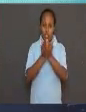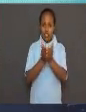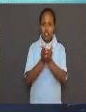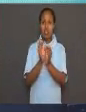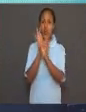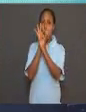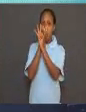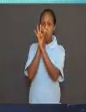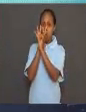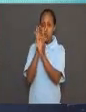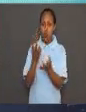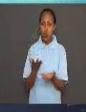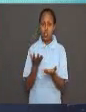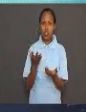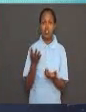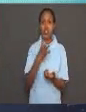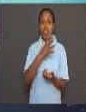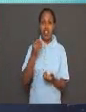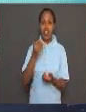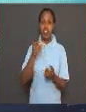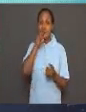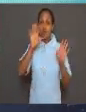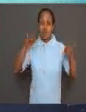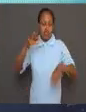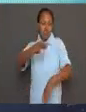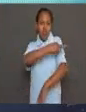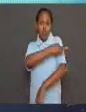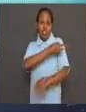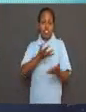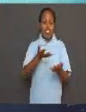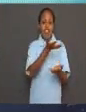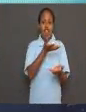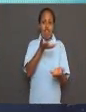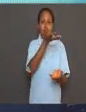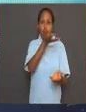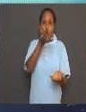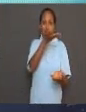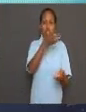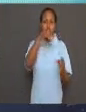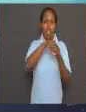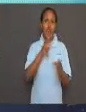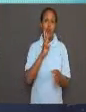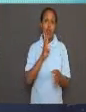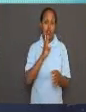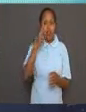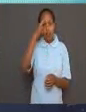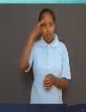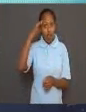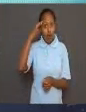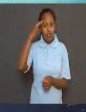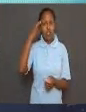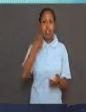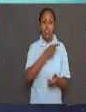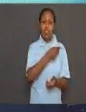balloons, and feathers float in water because